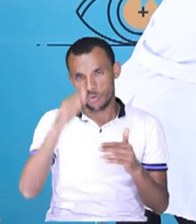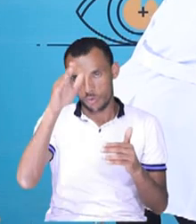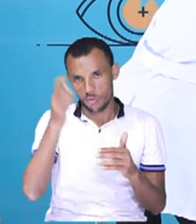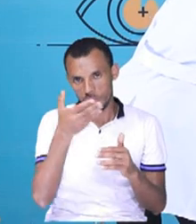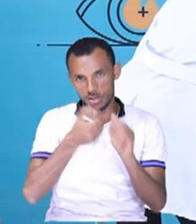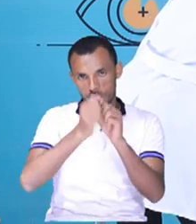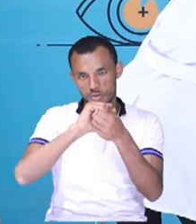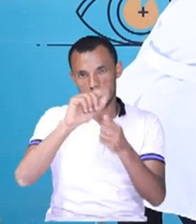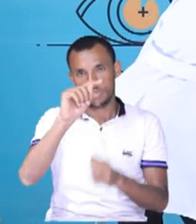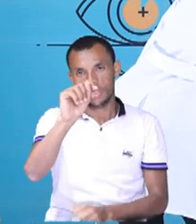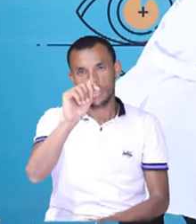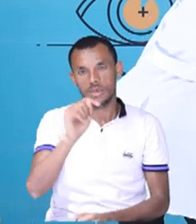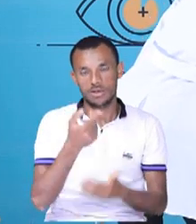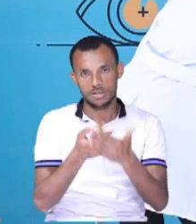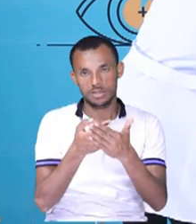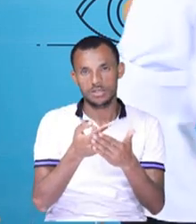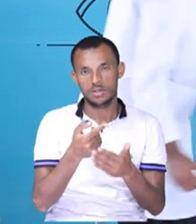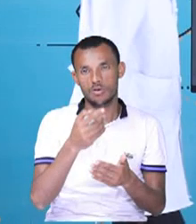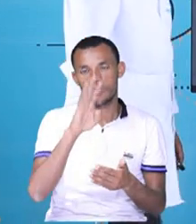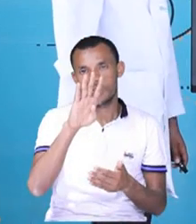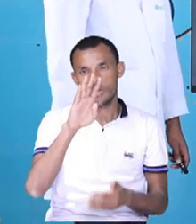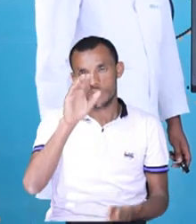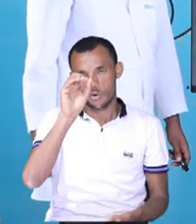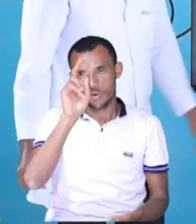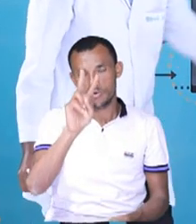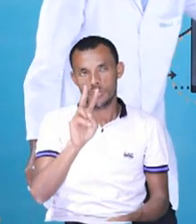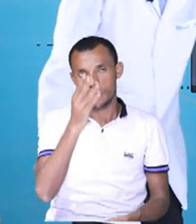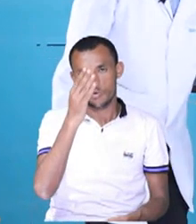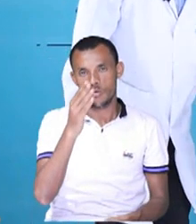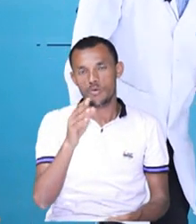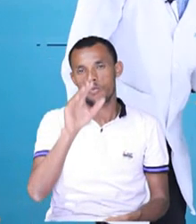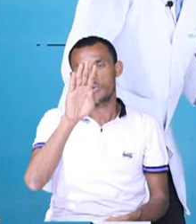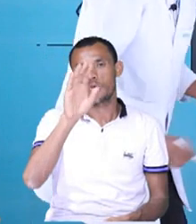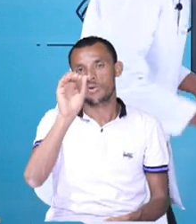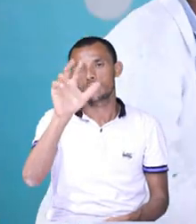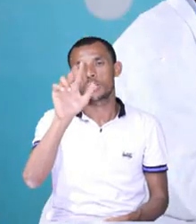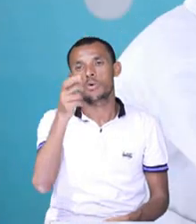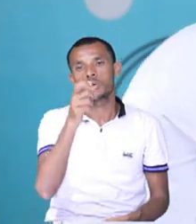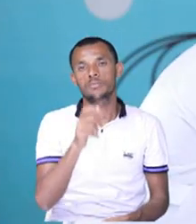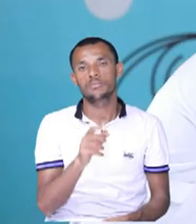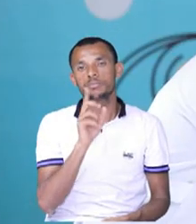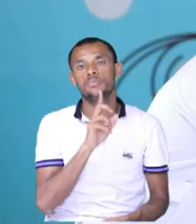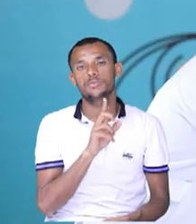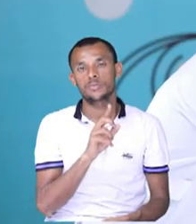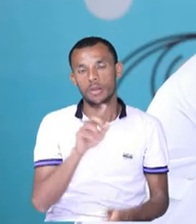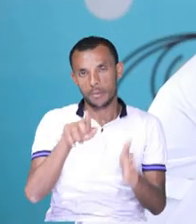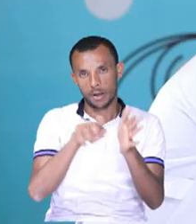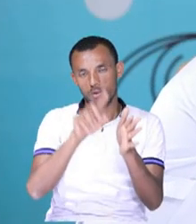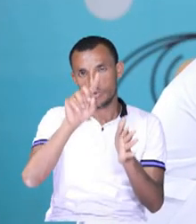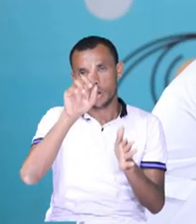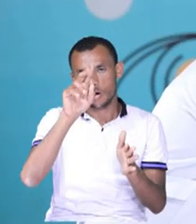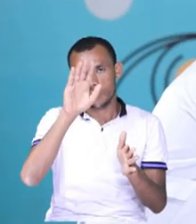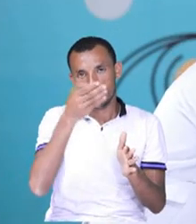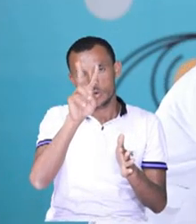over change of T. This is for O2. What about for O3, students? Minus 1 over 2 or plus